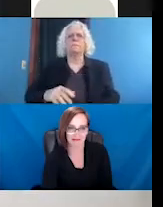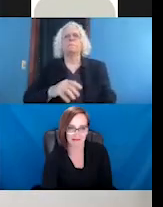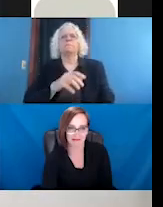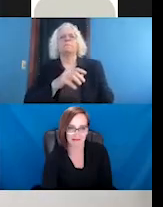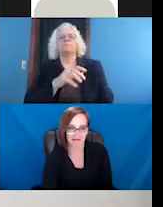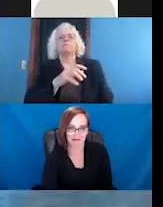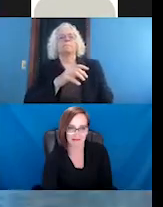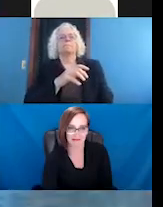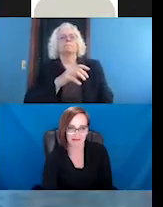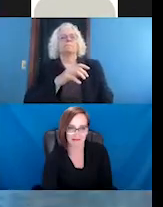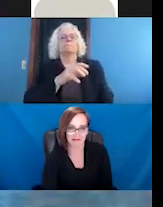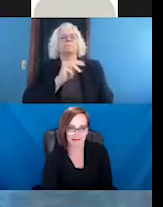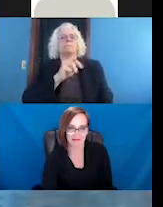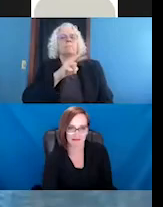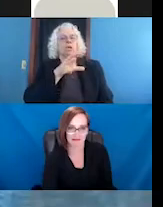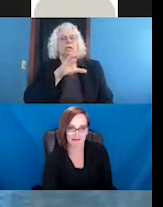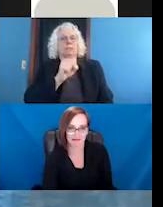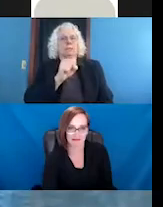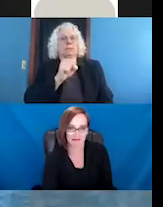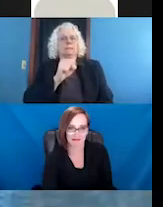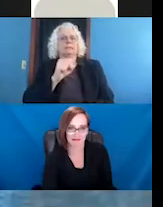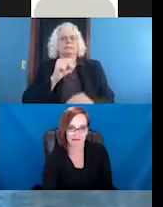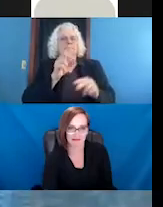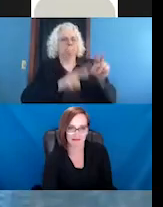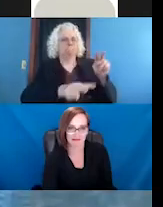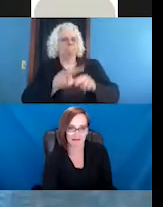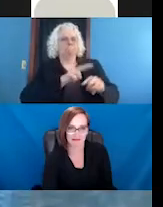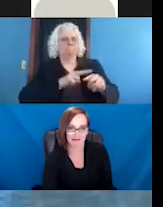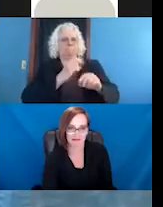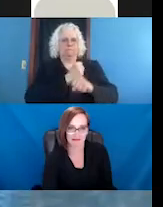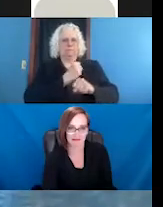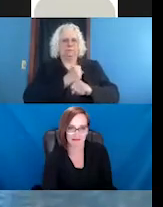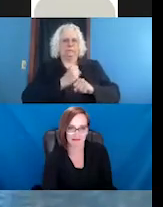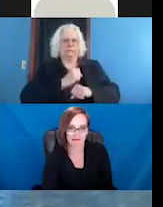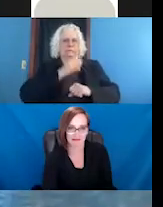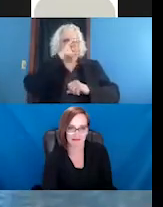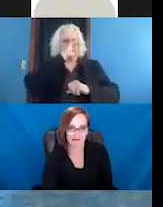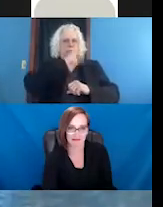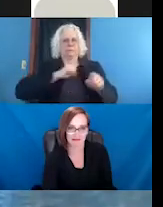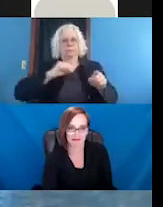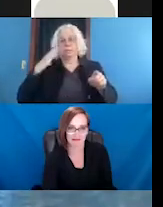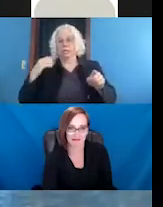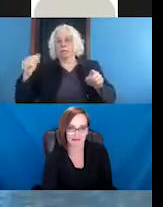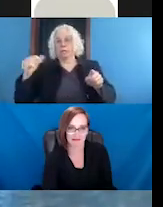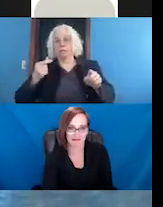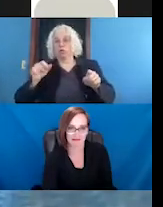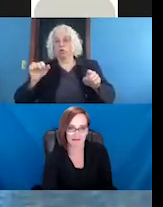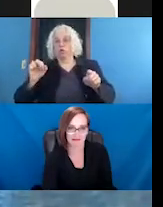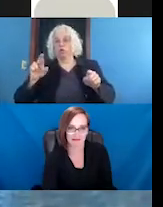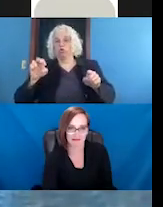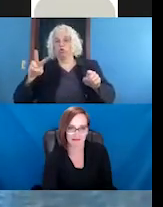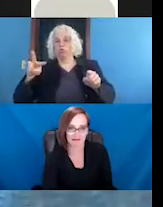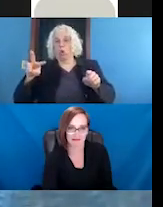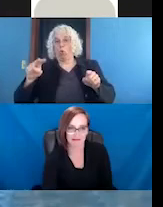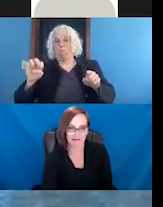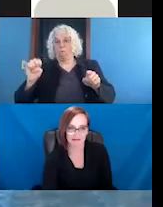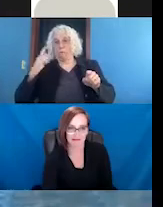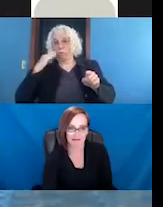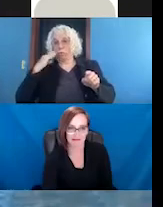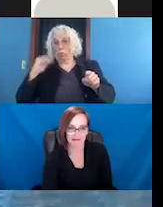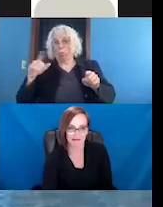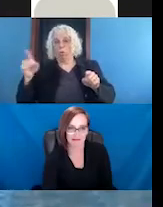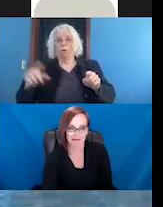and we've tried to use our best science to try to estimate. And Commissioner Grove, you may have some insight on this as well, but we estimated